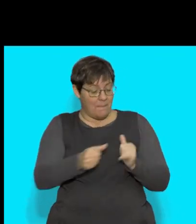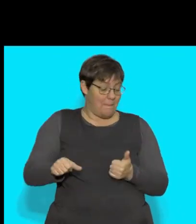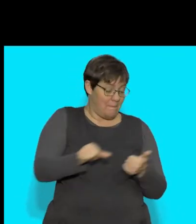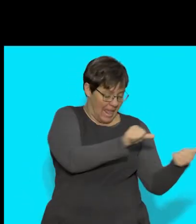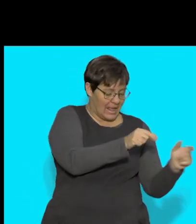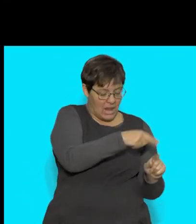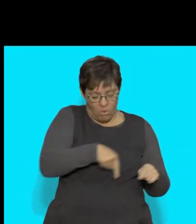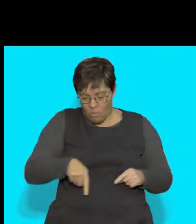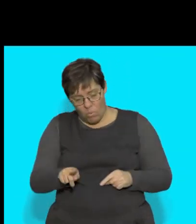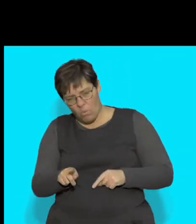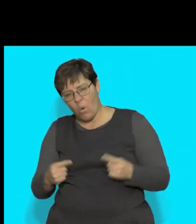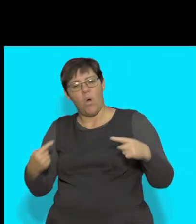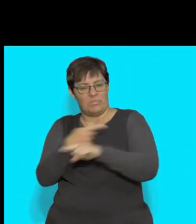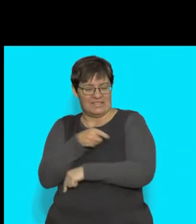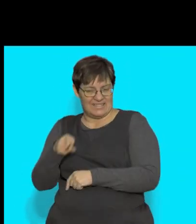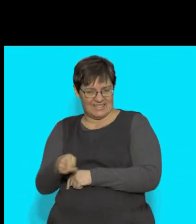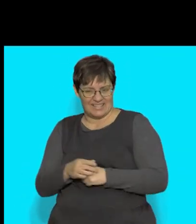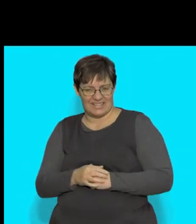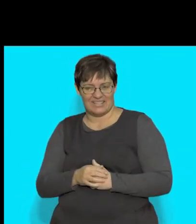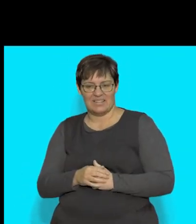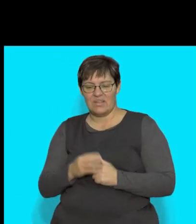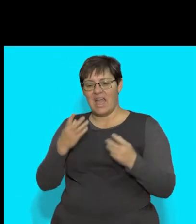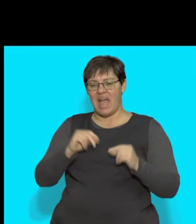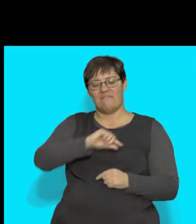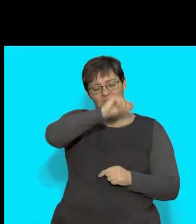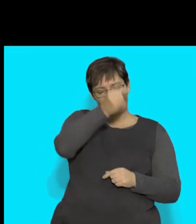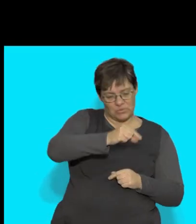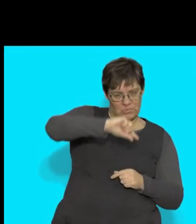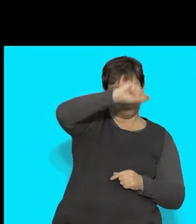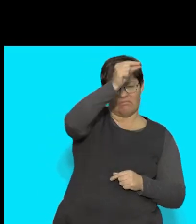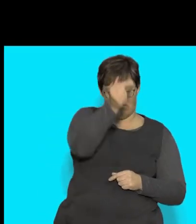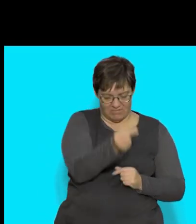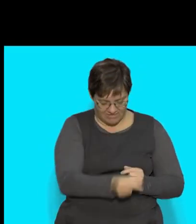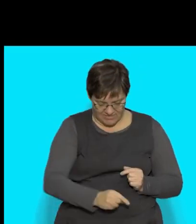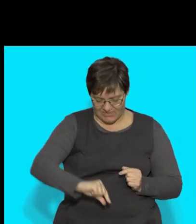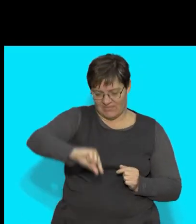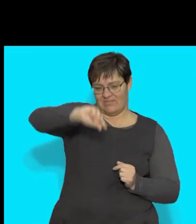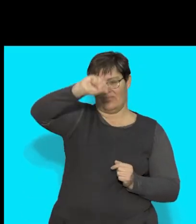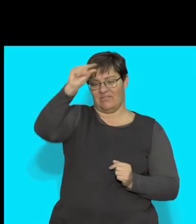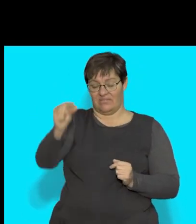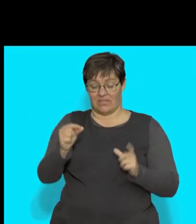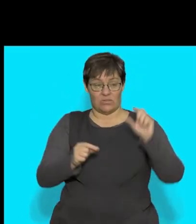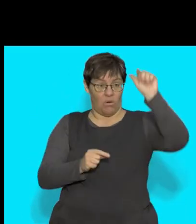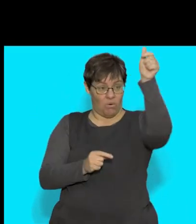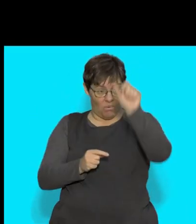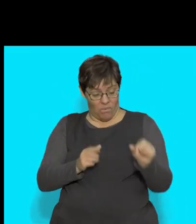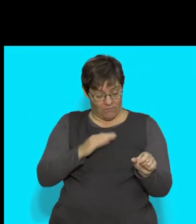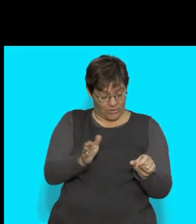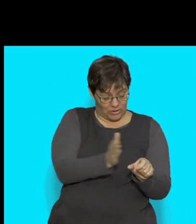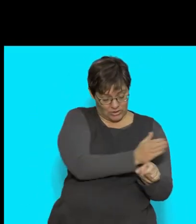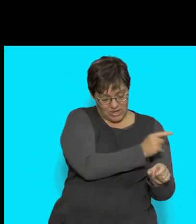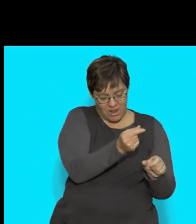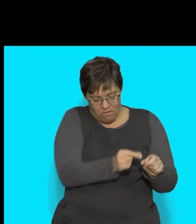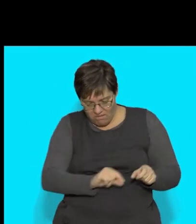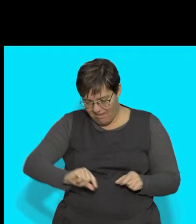let's look at our nephron again. We draw. We've got all these tubules, right? And they're carrying all